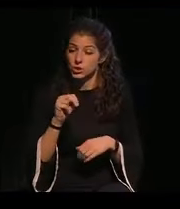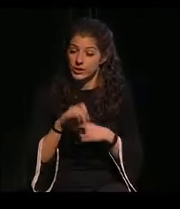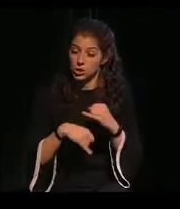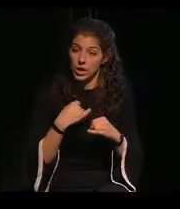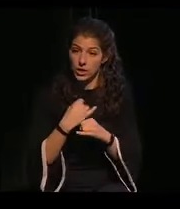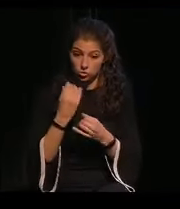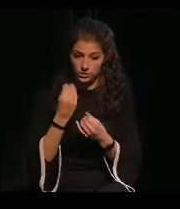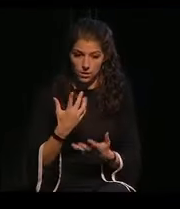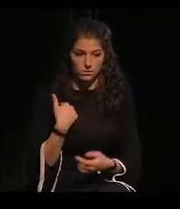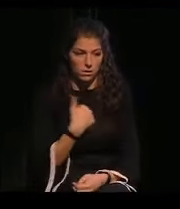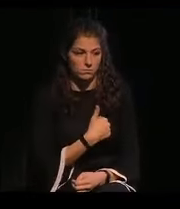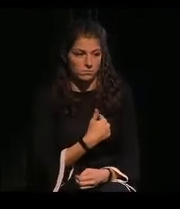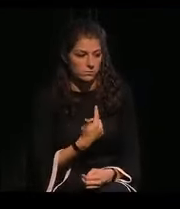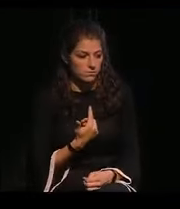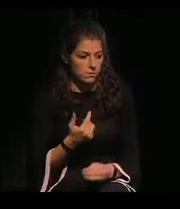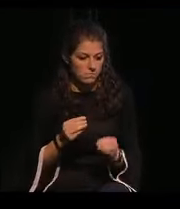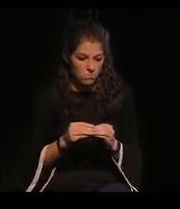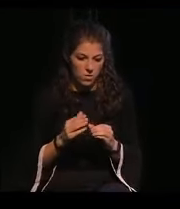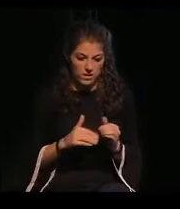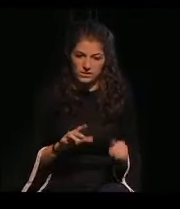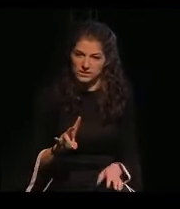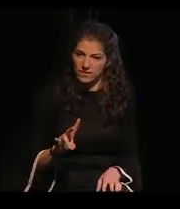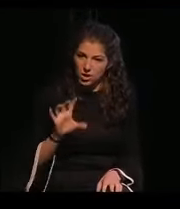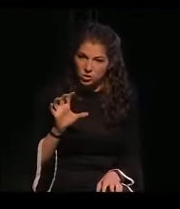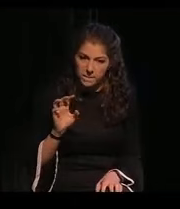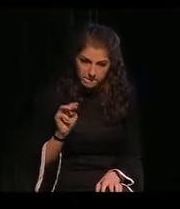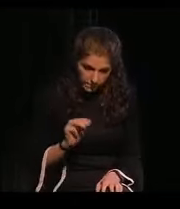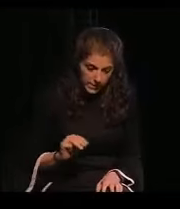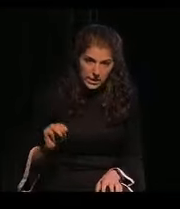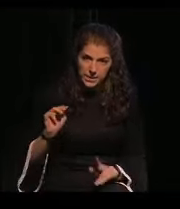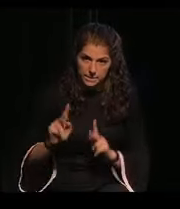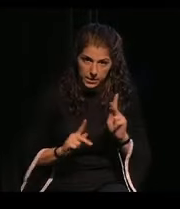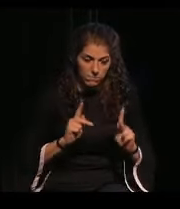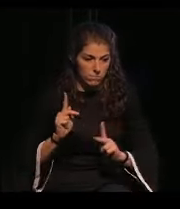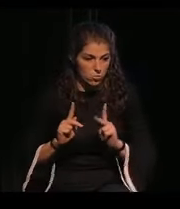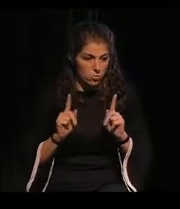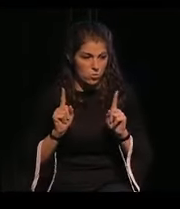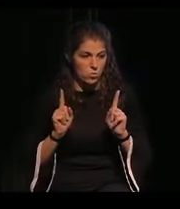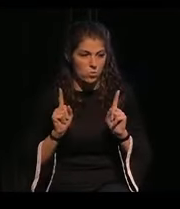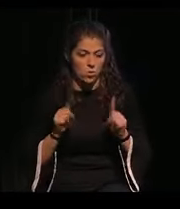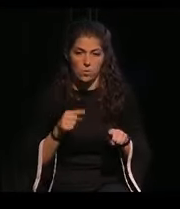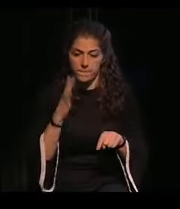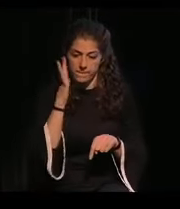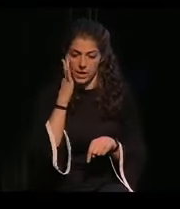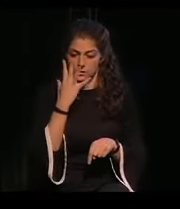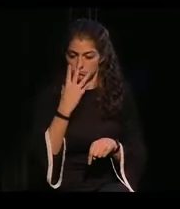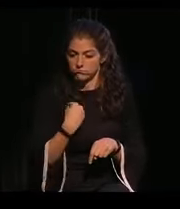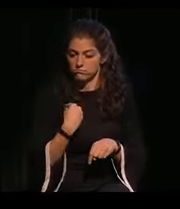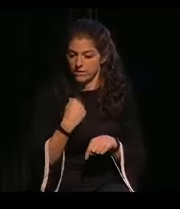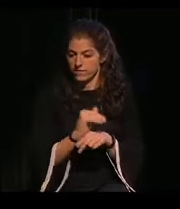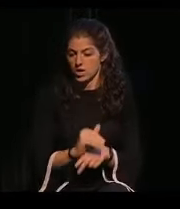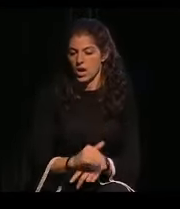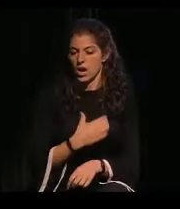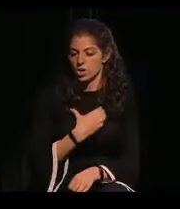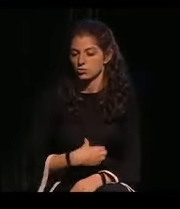us that there are more than 700 million people who go to bed hungry every single night.